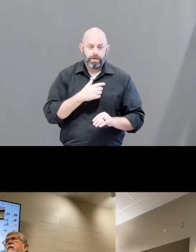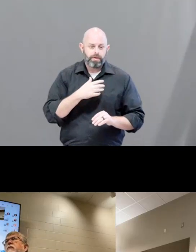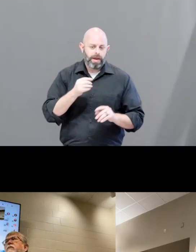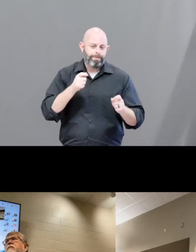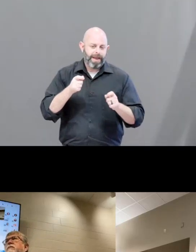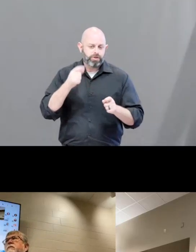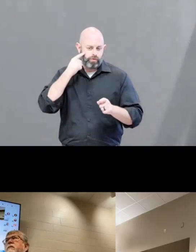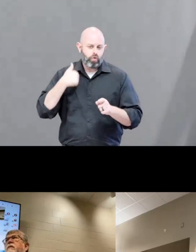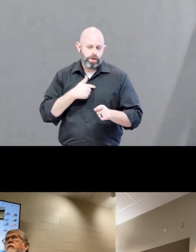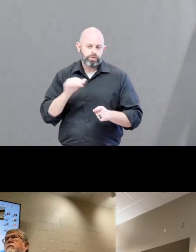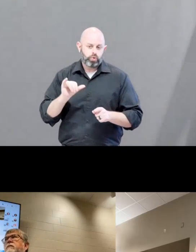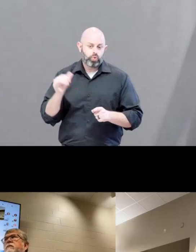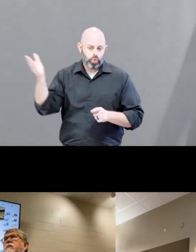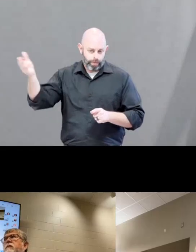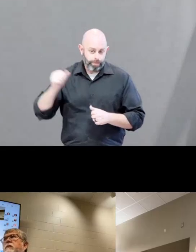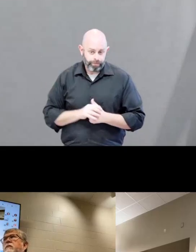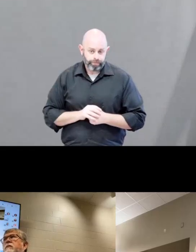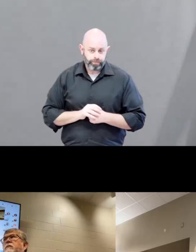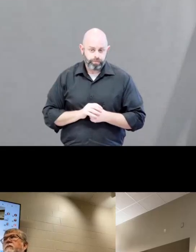and manage that part of it.